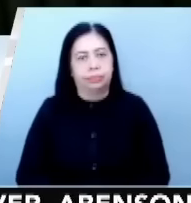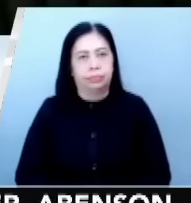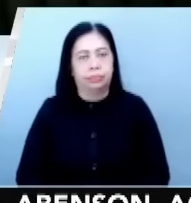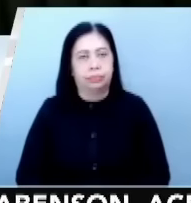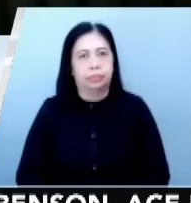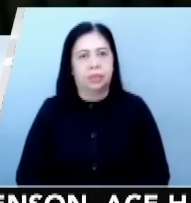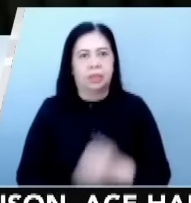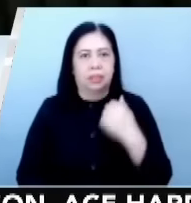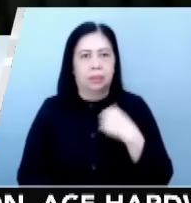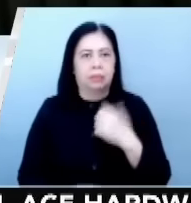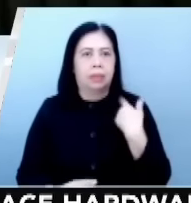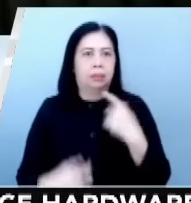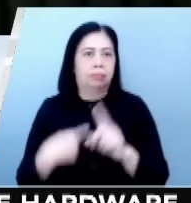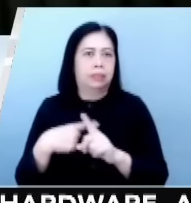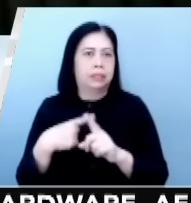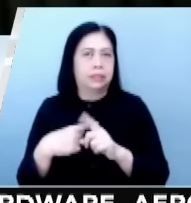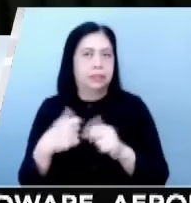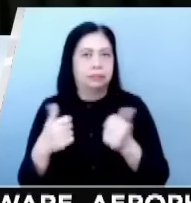endorsement.